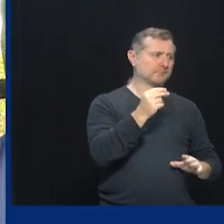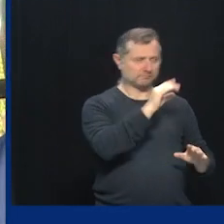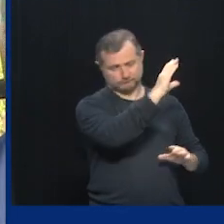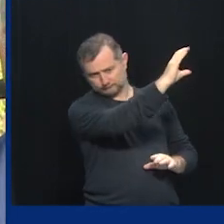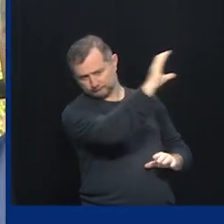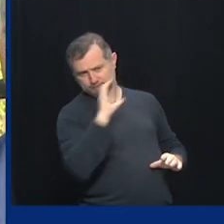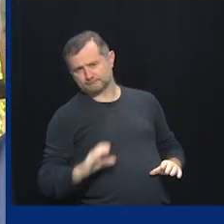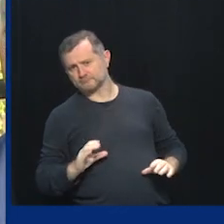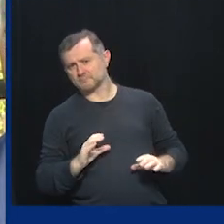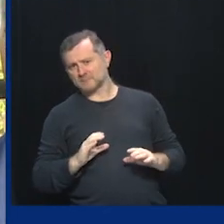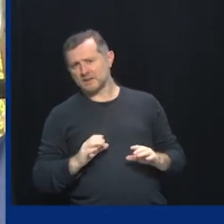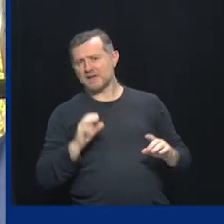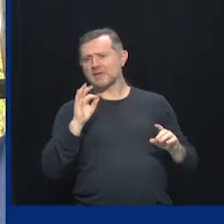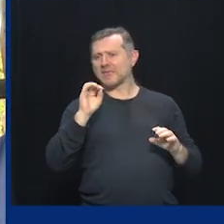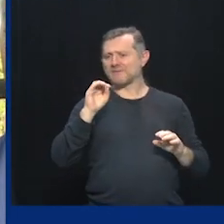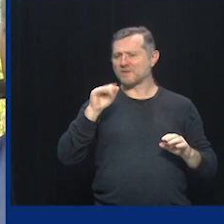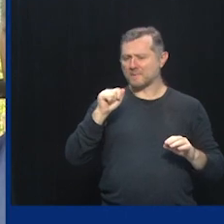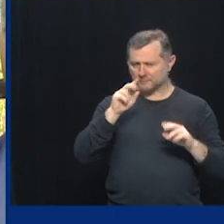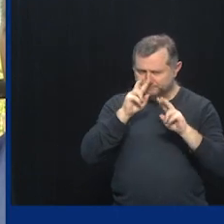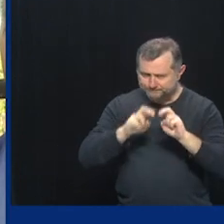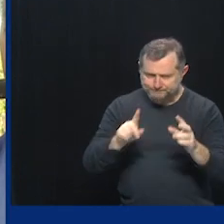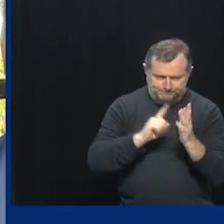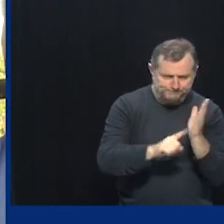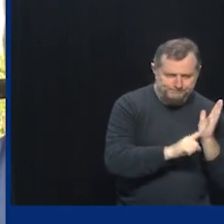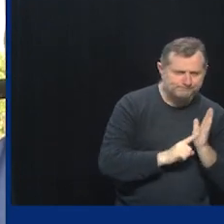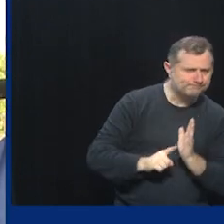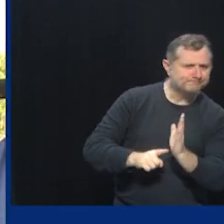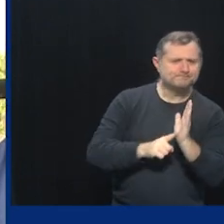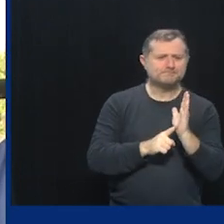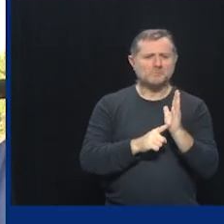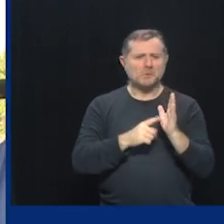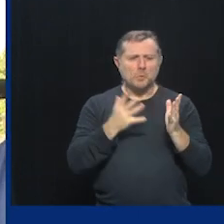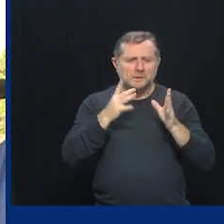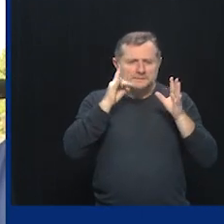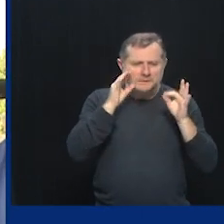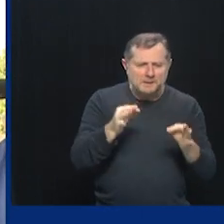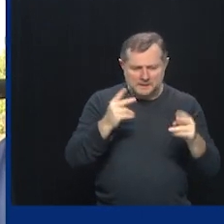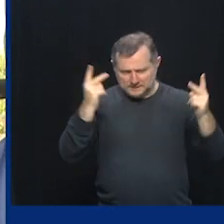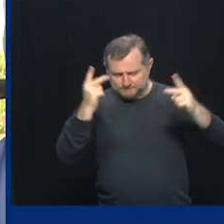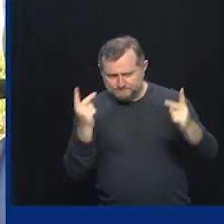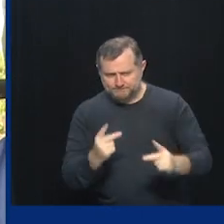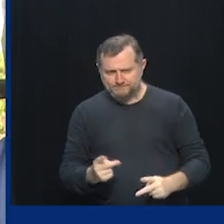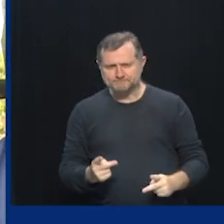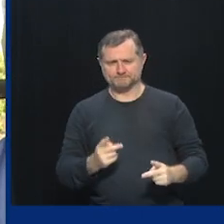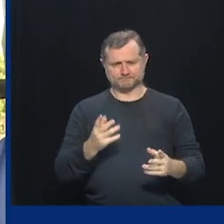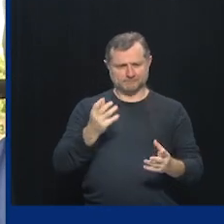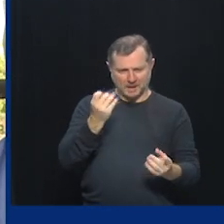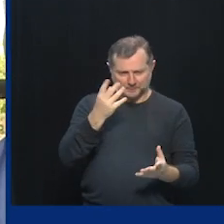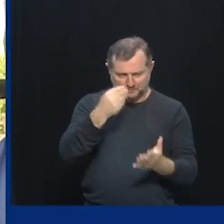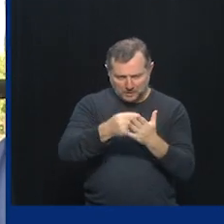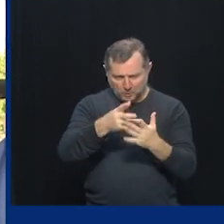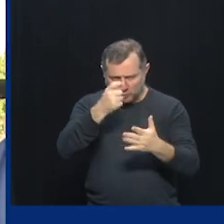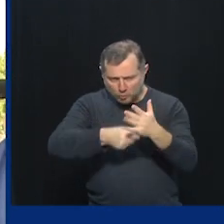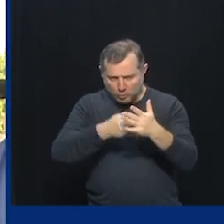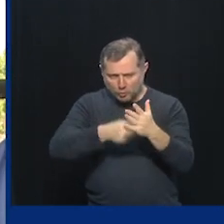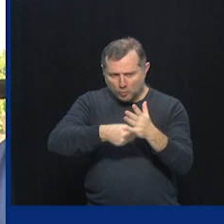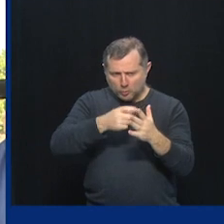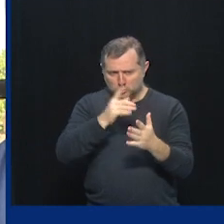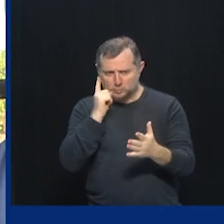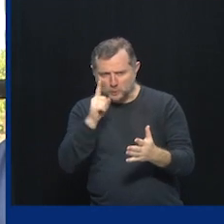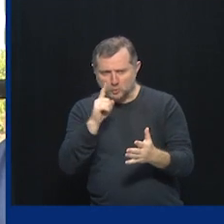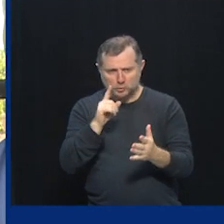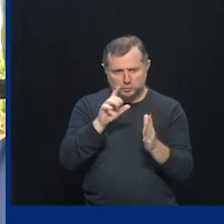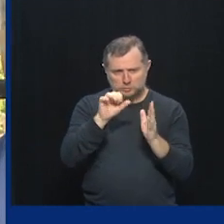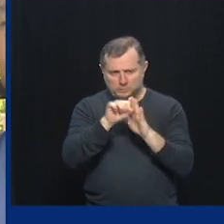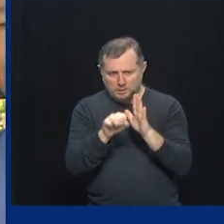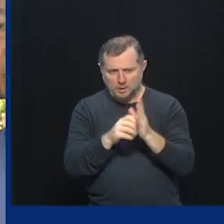to determine the scope of the expenses that have been incurred by municipalities, the state government, as well as homeowners and businesses. We'll put together